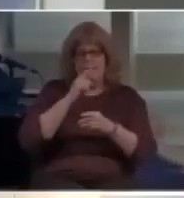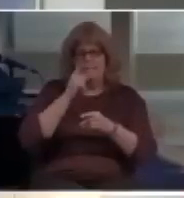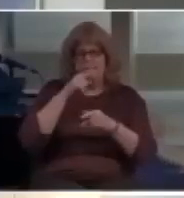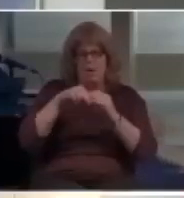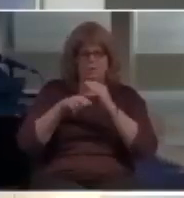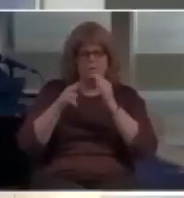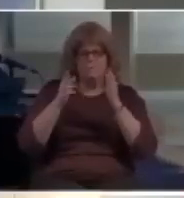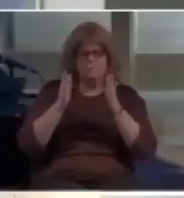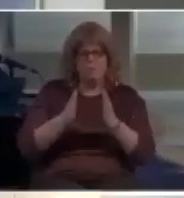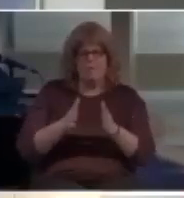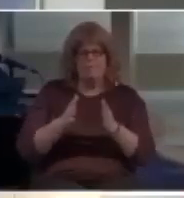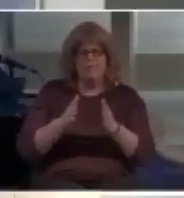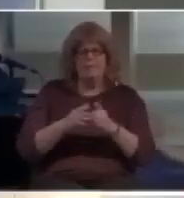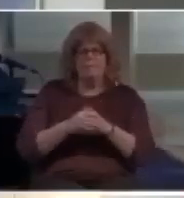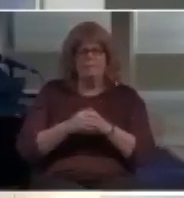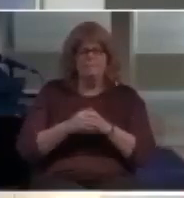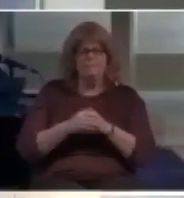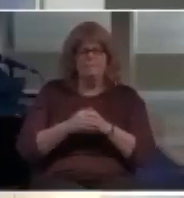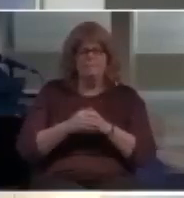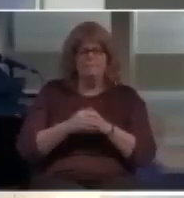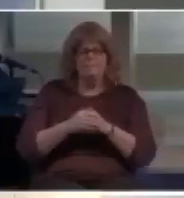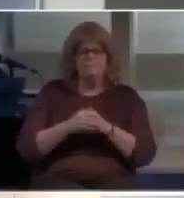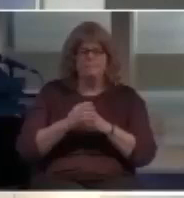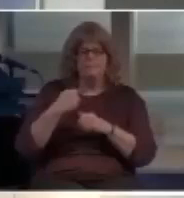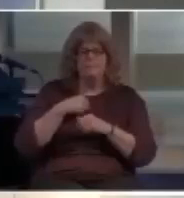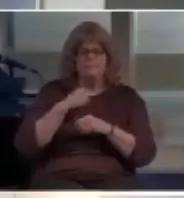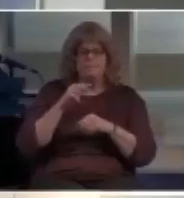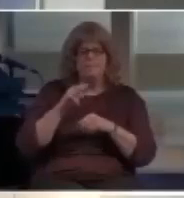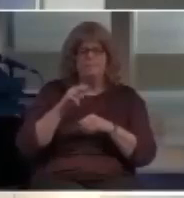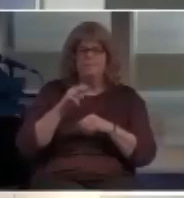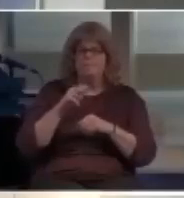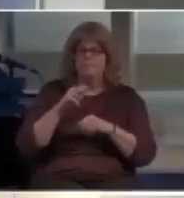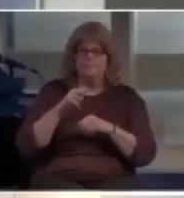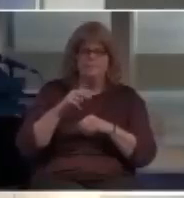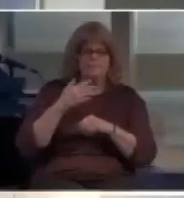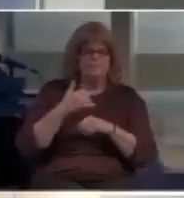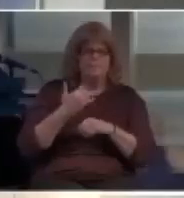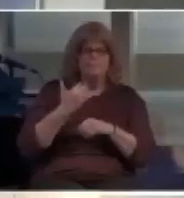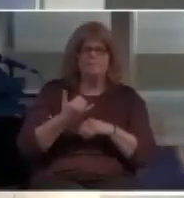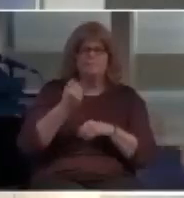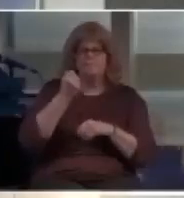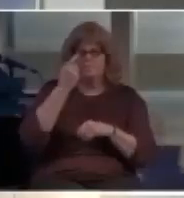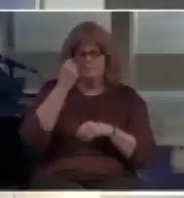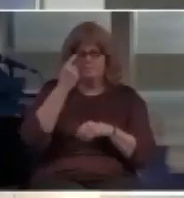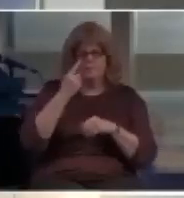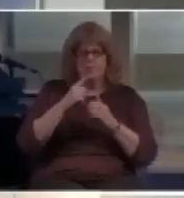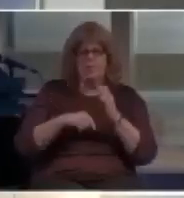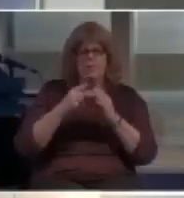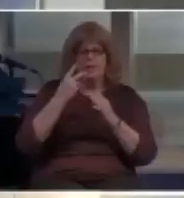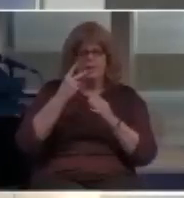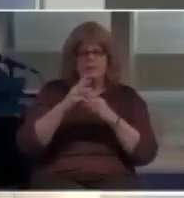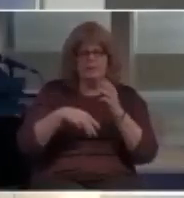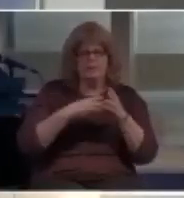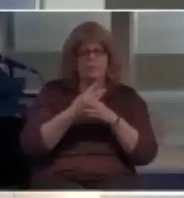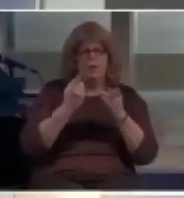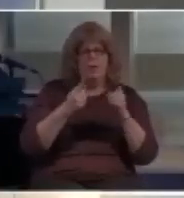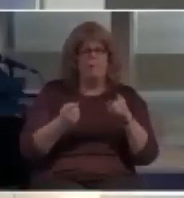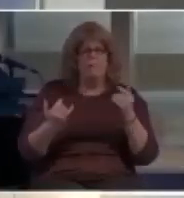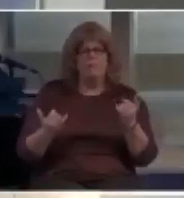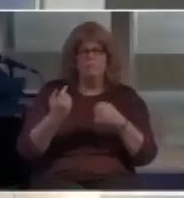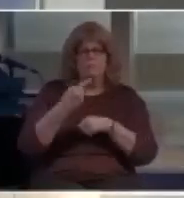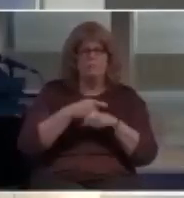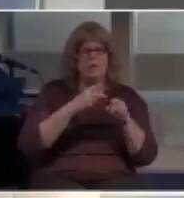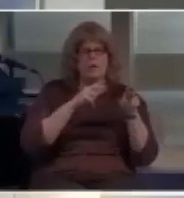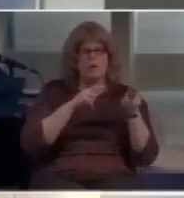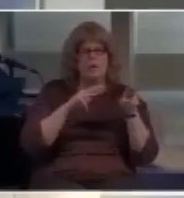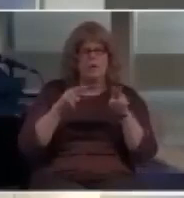prophet. And we look at that and we say, oh, now I understand what I see in the world around me.